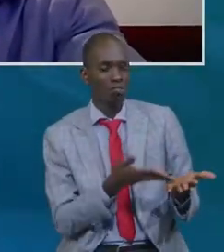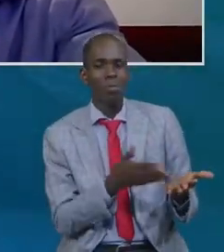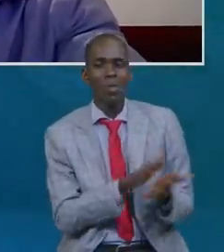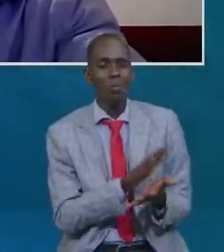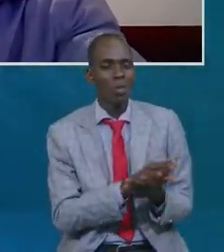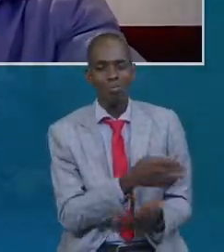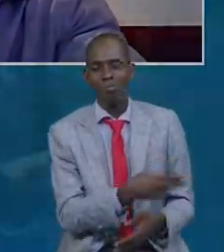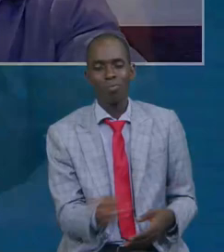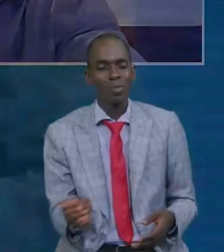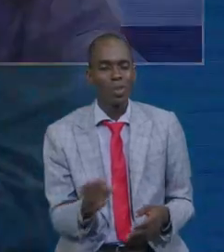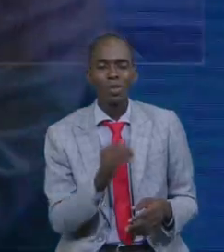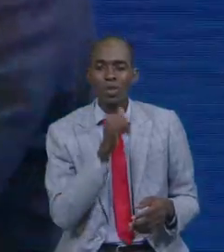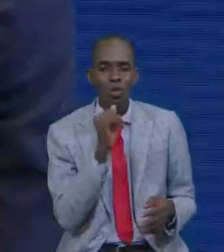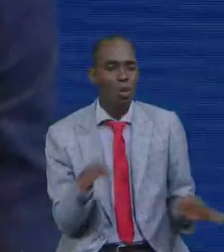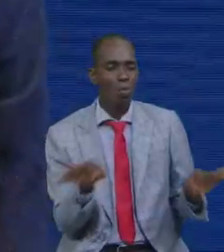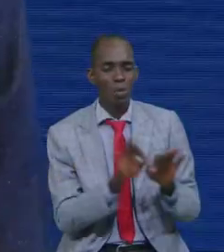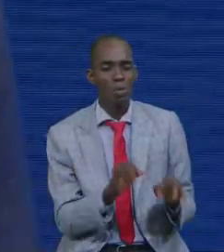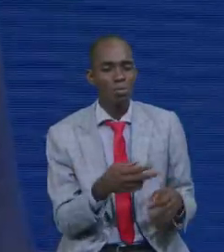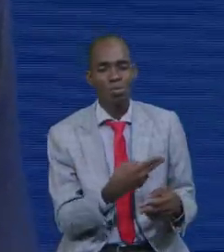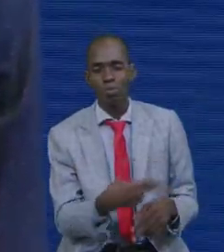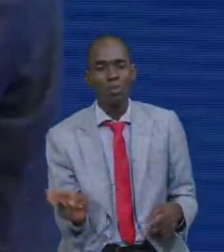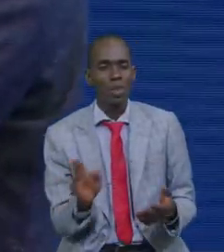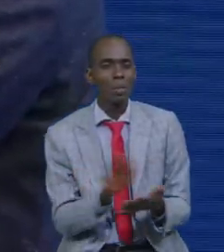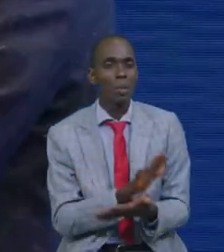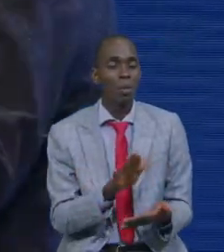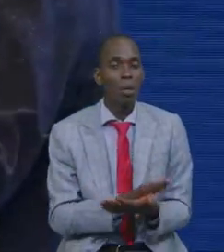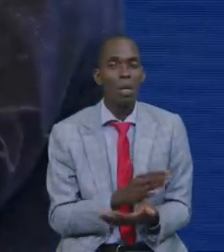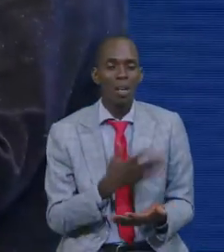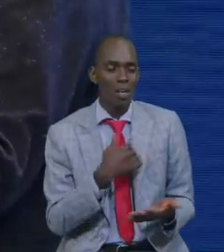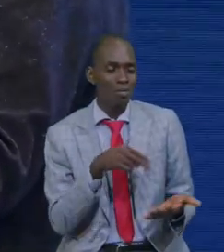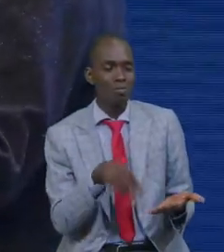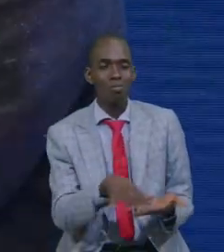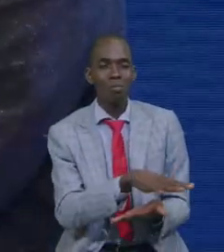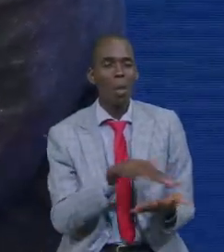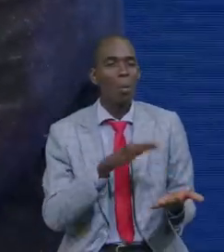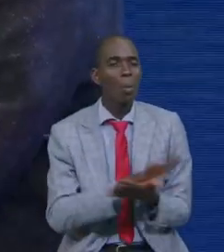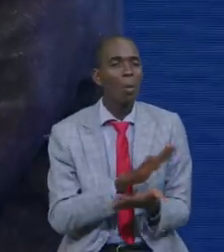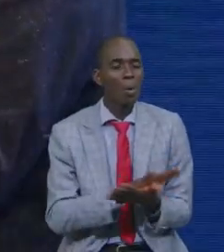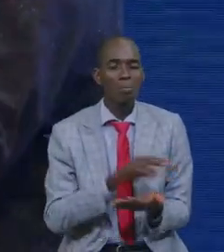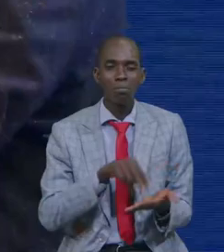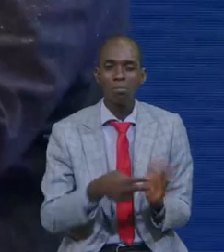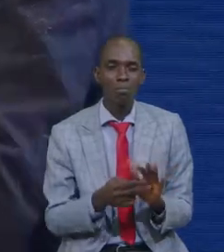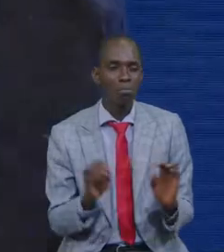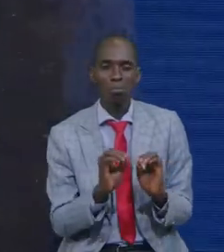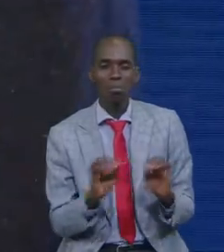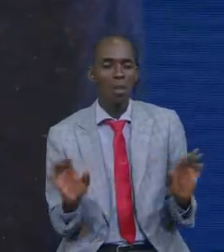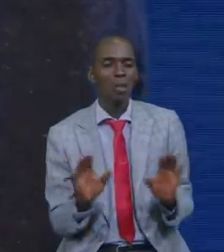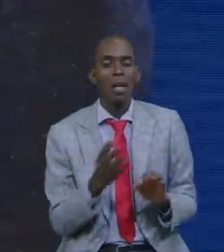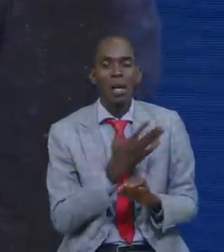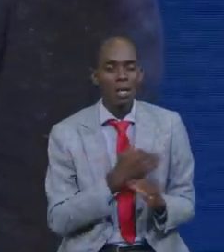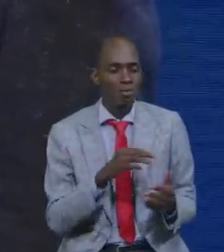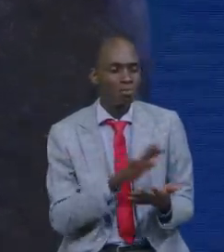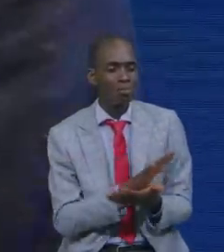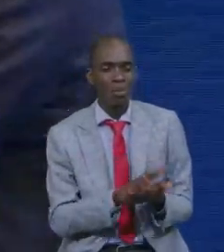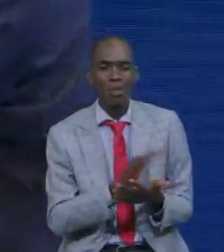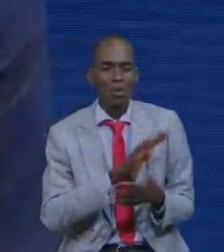those scraps of paper, they are worthless, they mean nothing, they don't amount to anything,